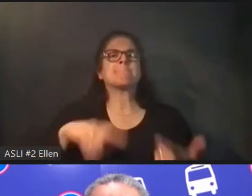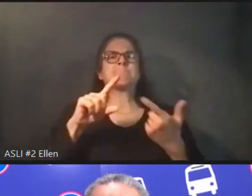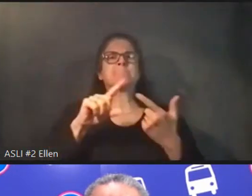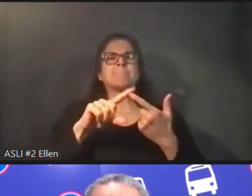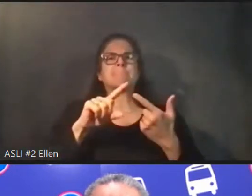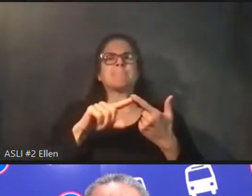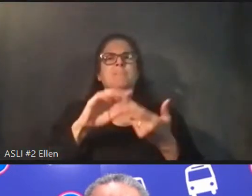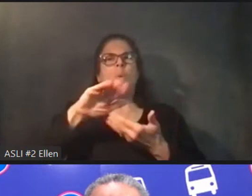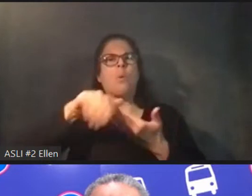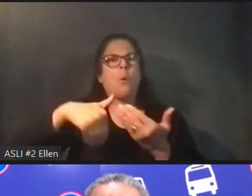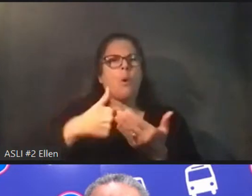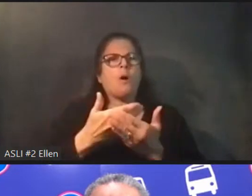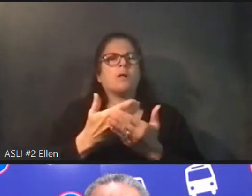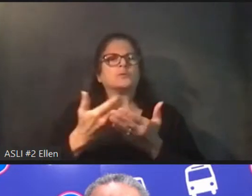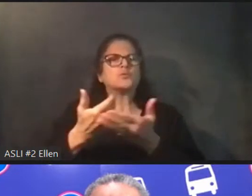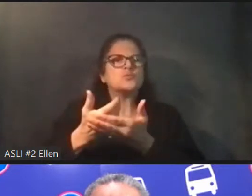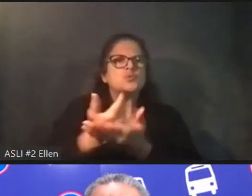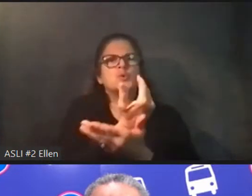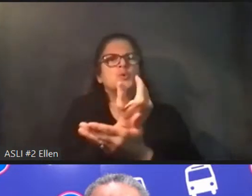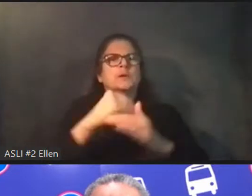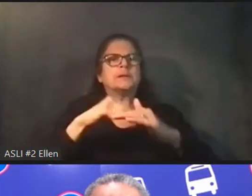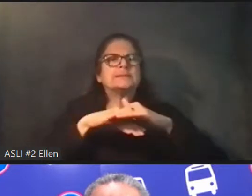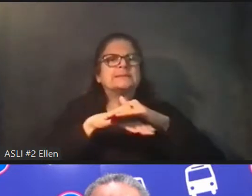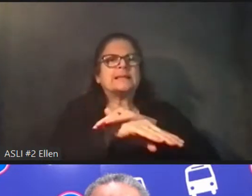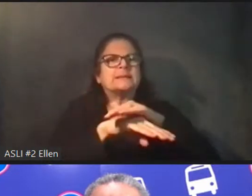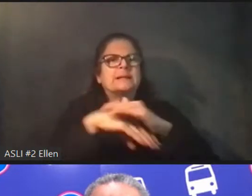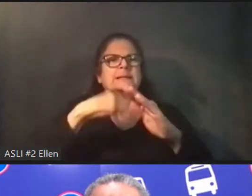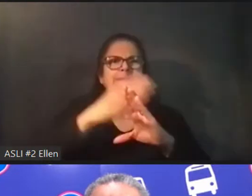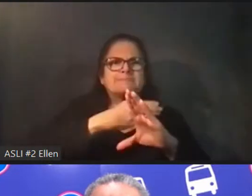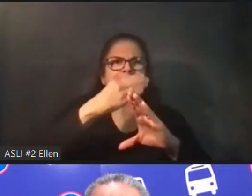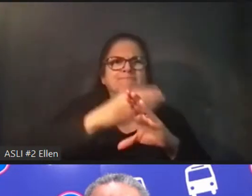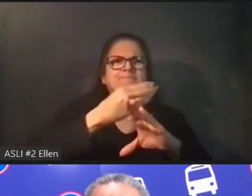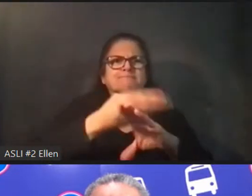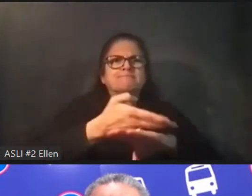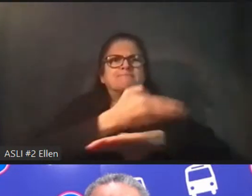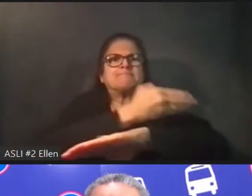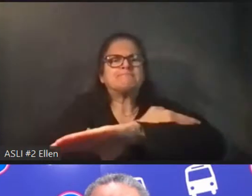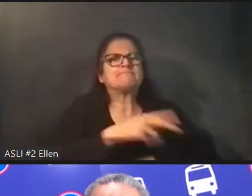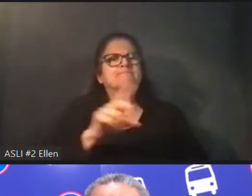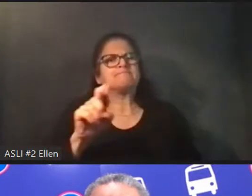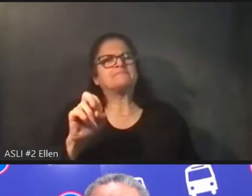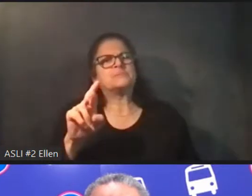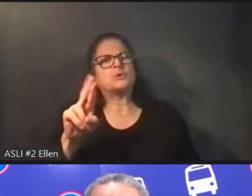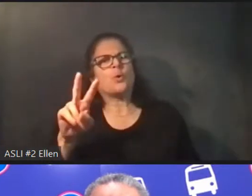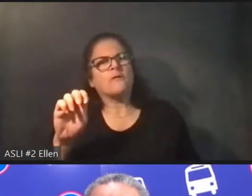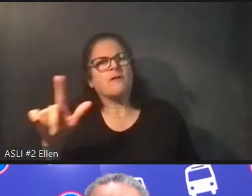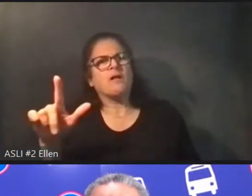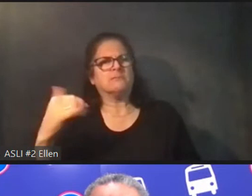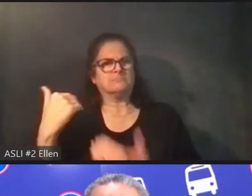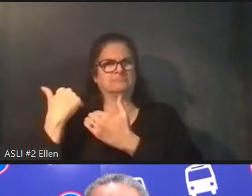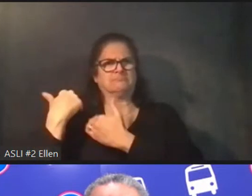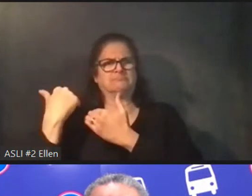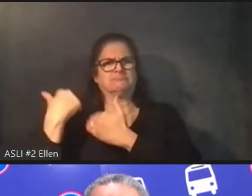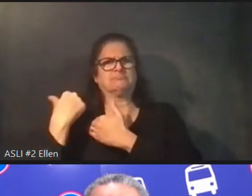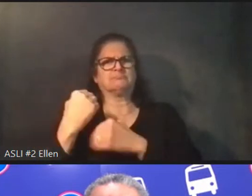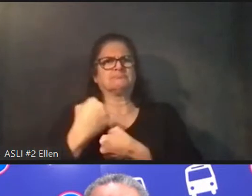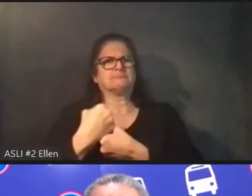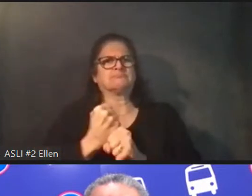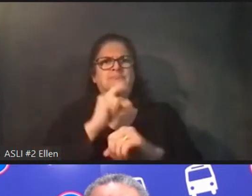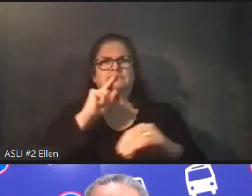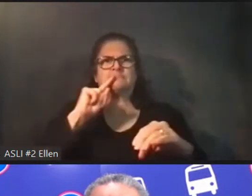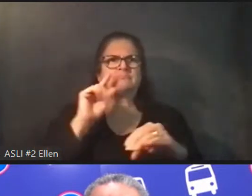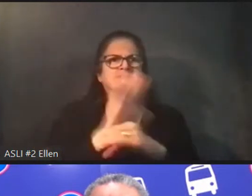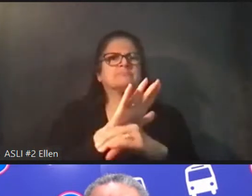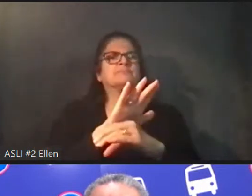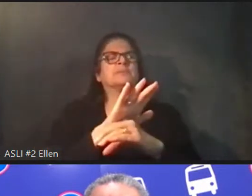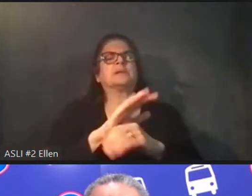station's accessibility program. Without Dorval, we wouldn't have made a commitment to convert to an all-electric